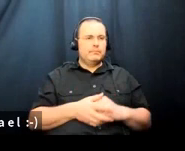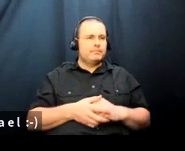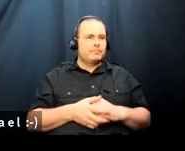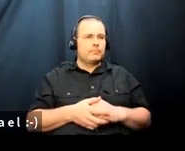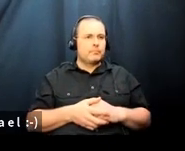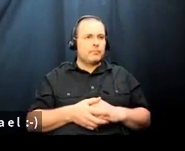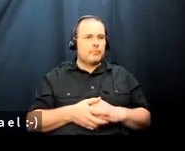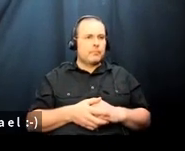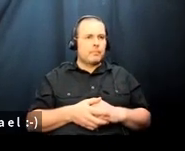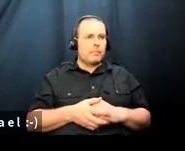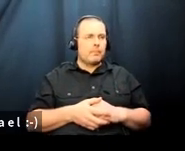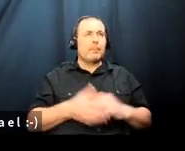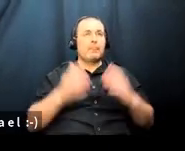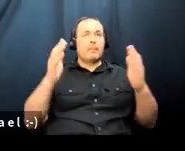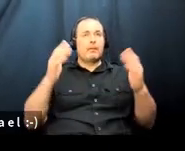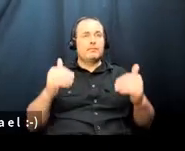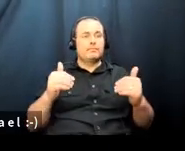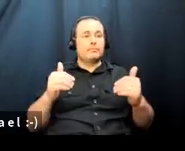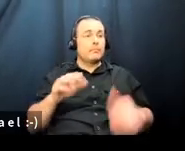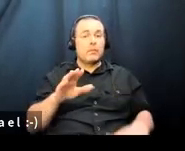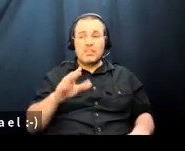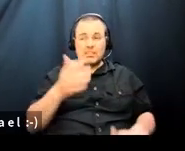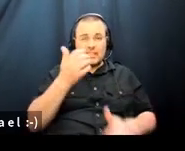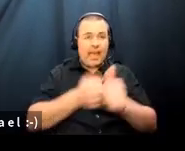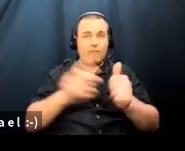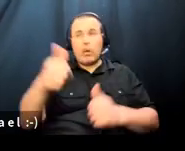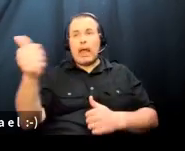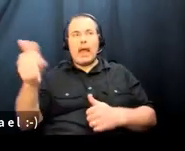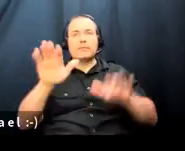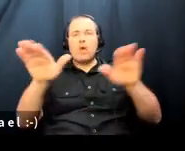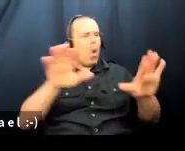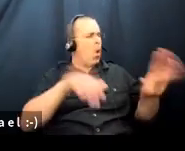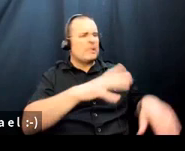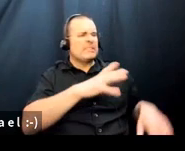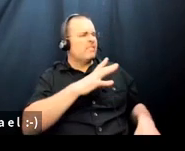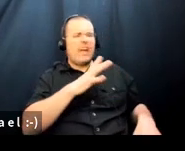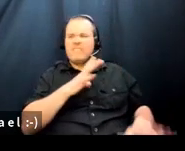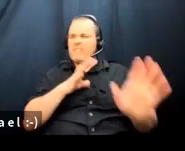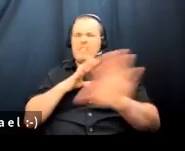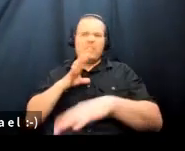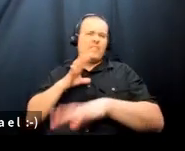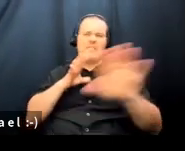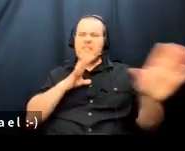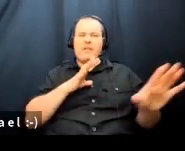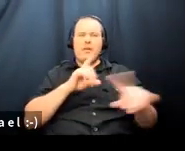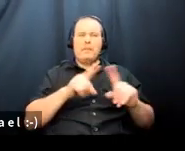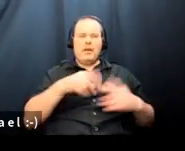Is everyone telling you everything is fine when your gut says it's not?